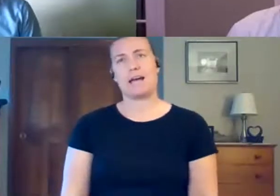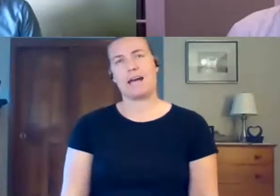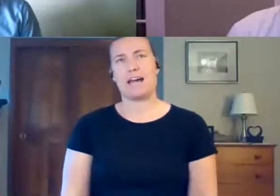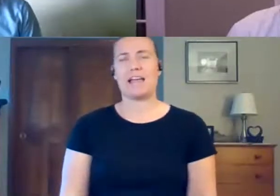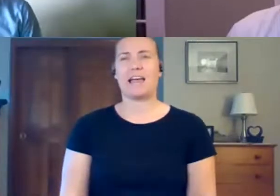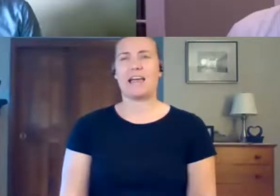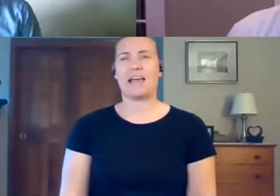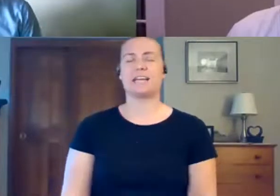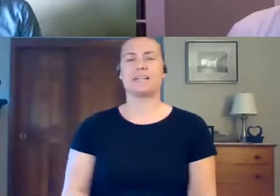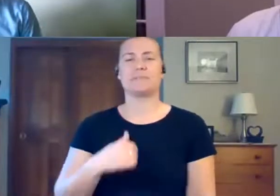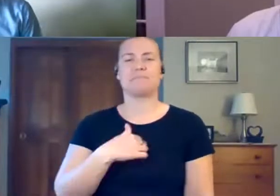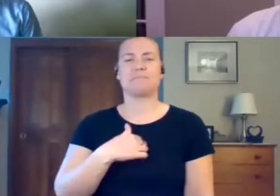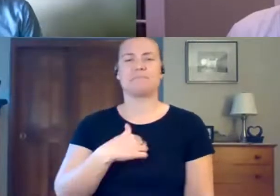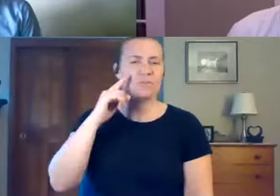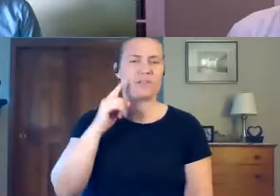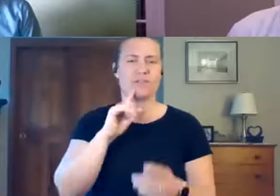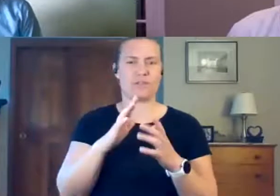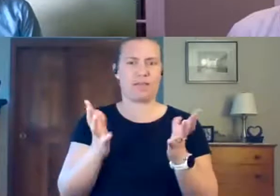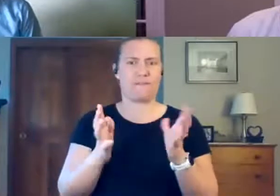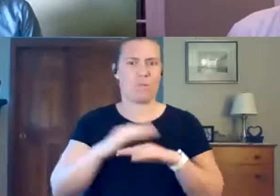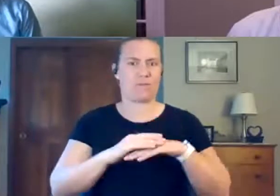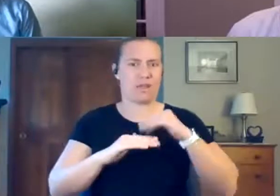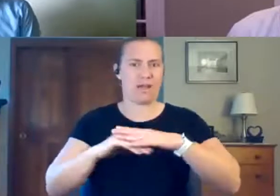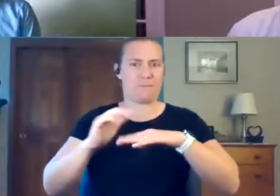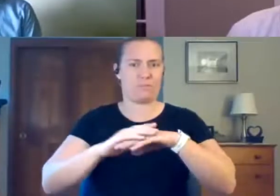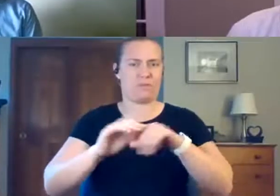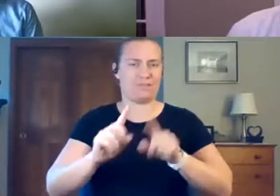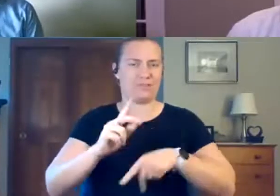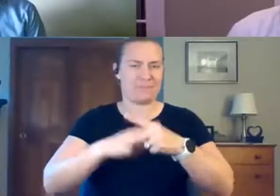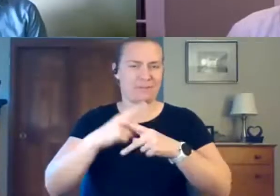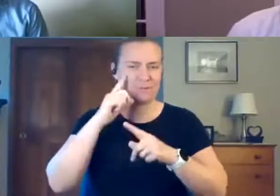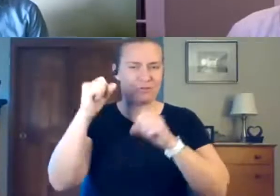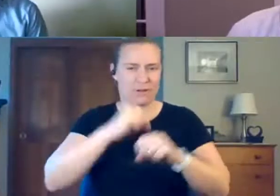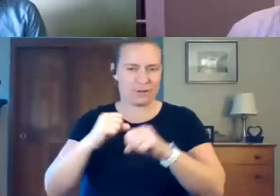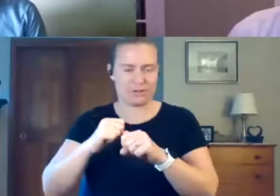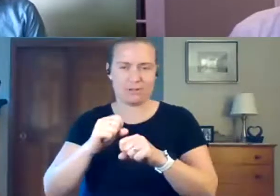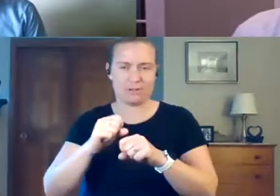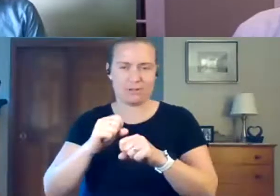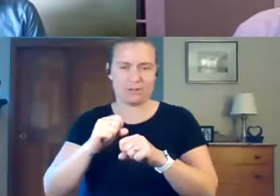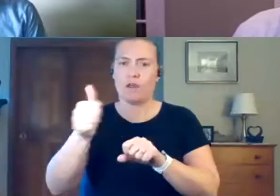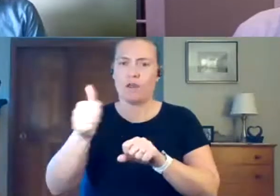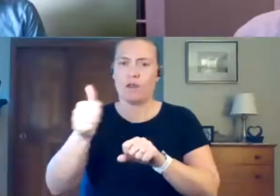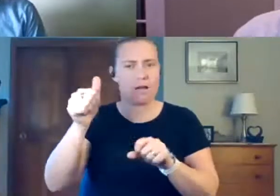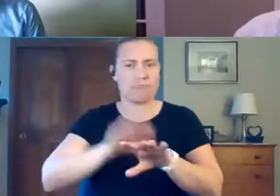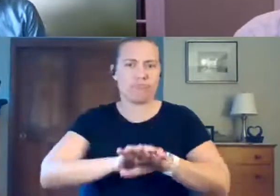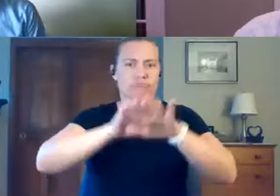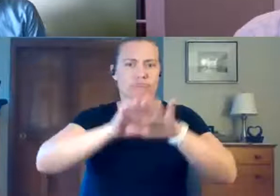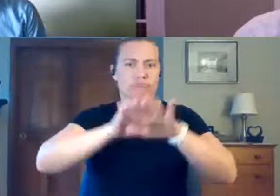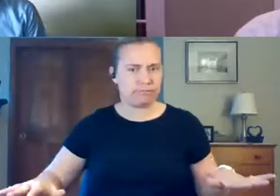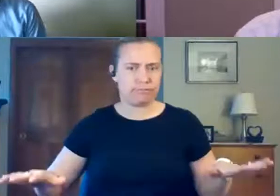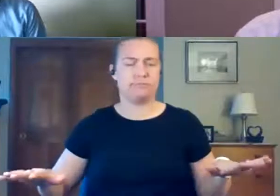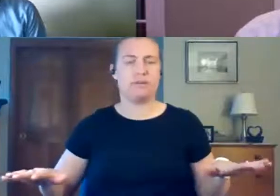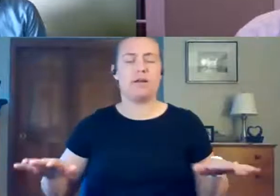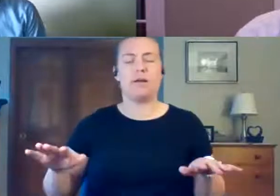I tend to think that there's a lot of overlap between these different types of strategies, and that they're not entirely conceptually distinct buckets. But I think